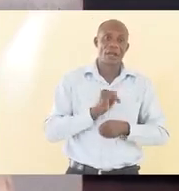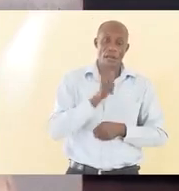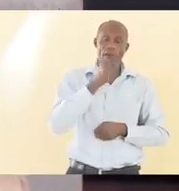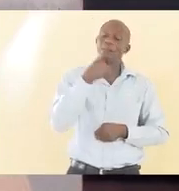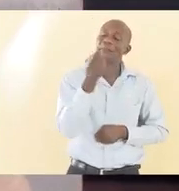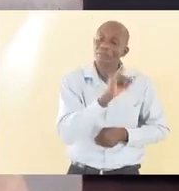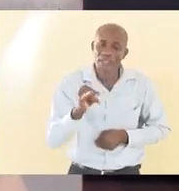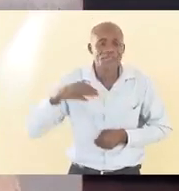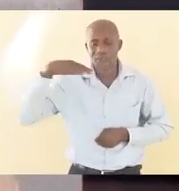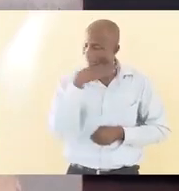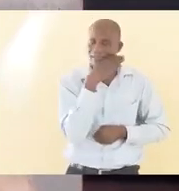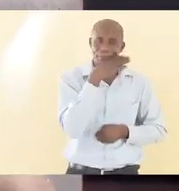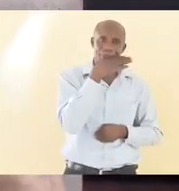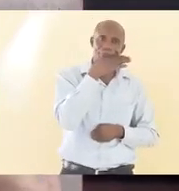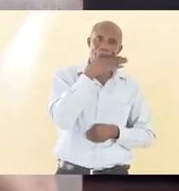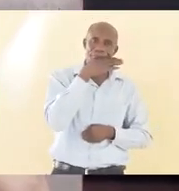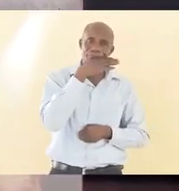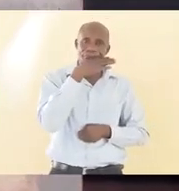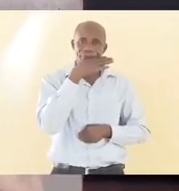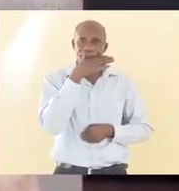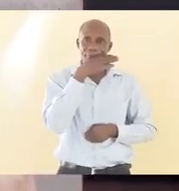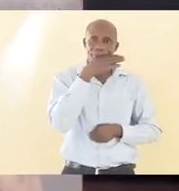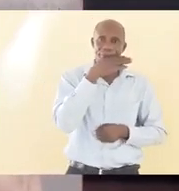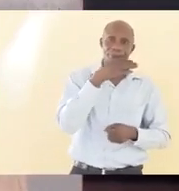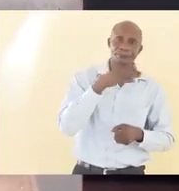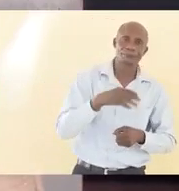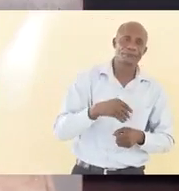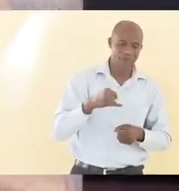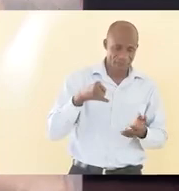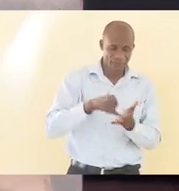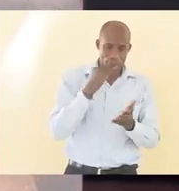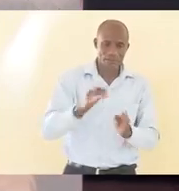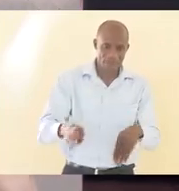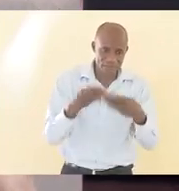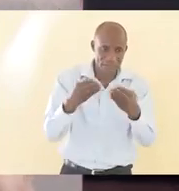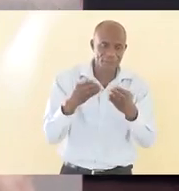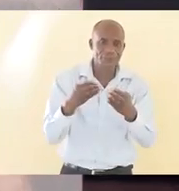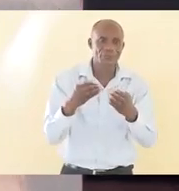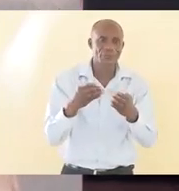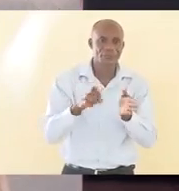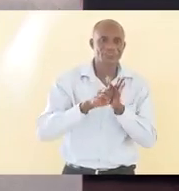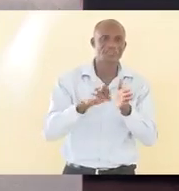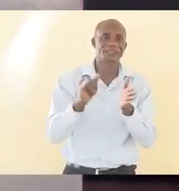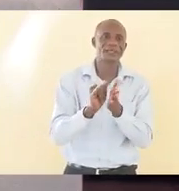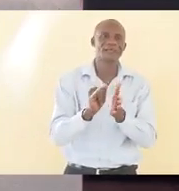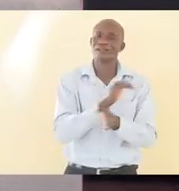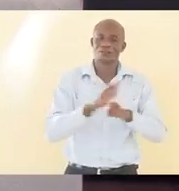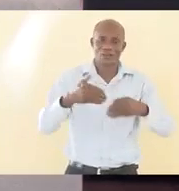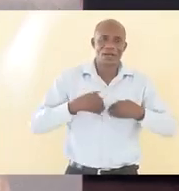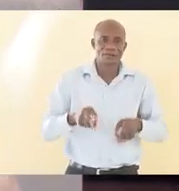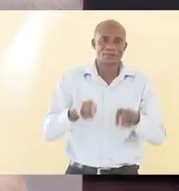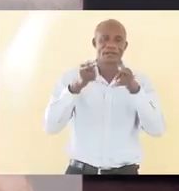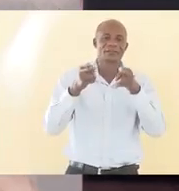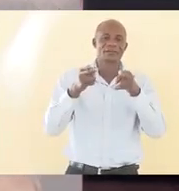a lie. It is giving the impression that I have a particular gait that I don't have. It is giving the impression that I have a certain height that I don't